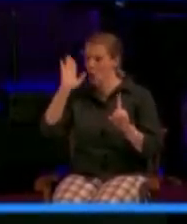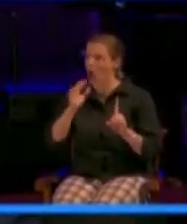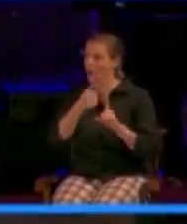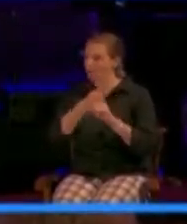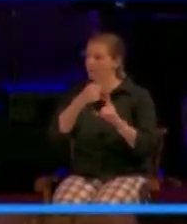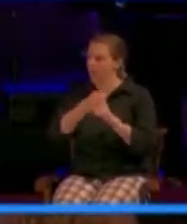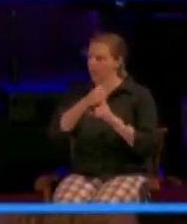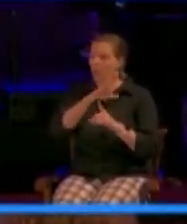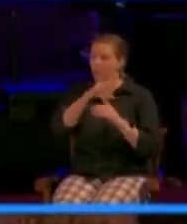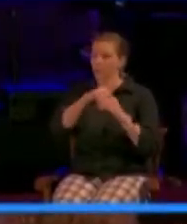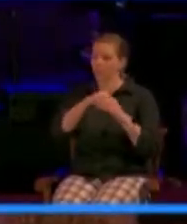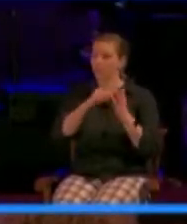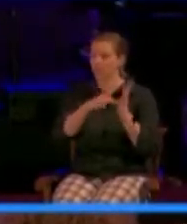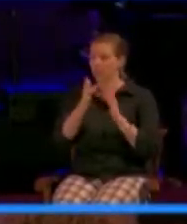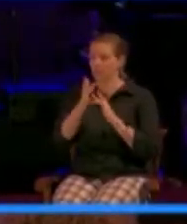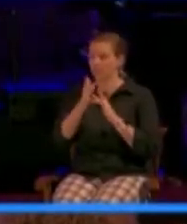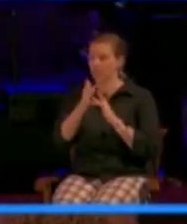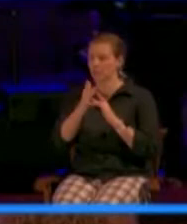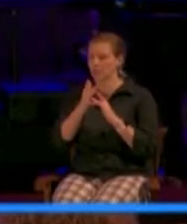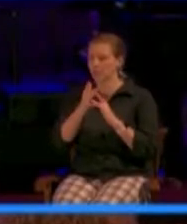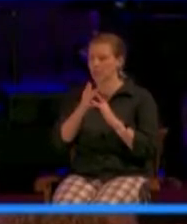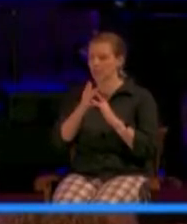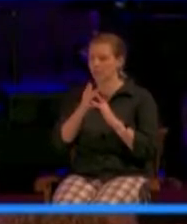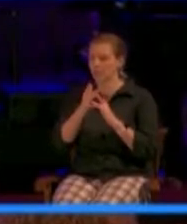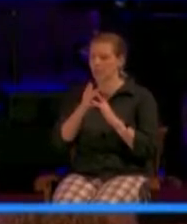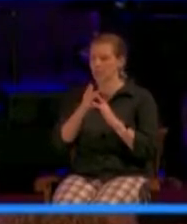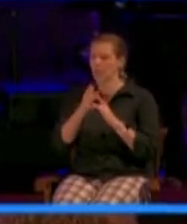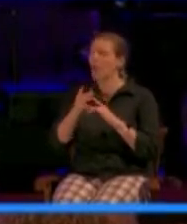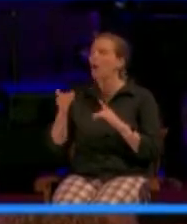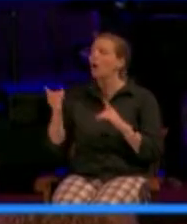himself as good as well.